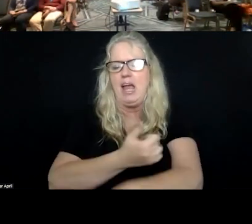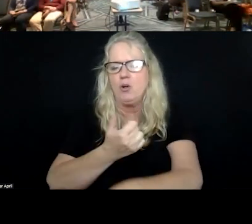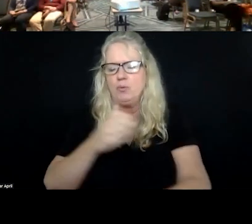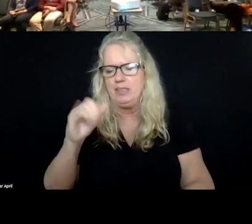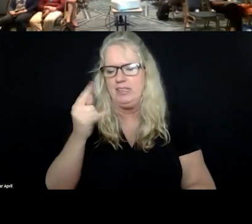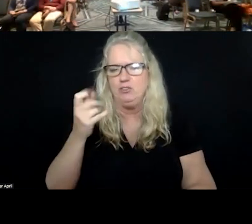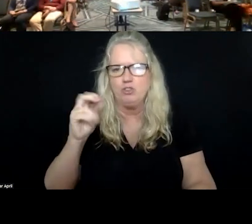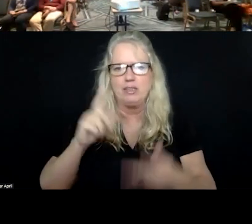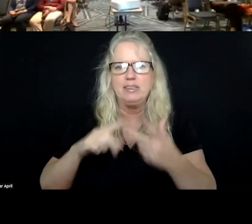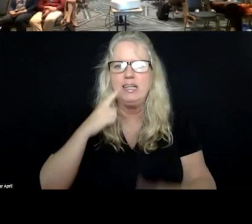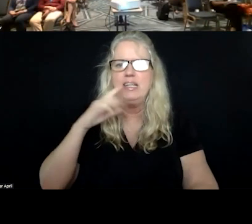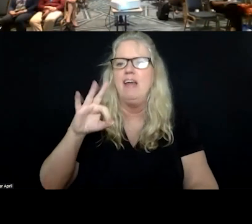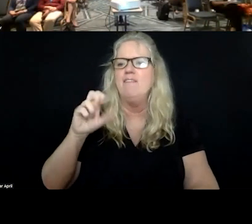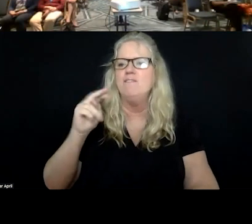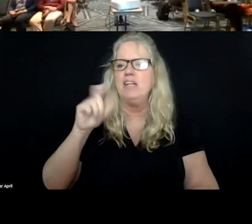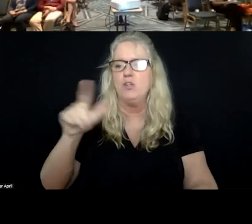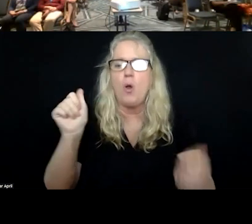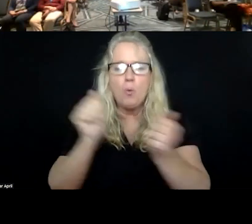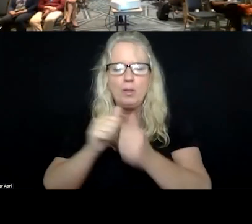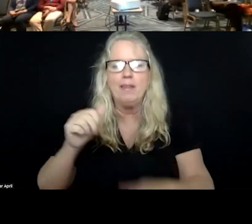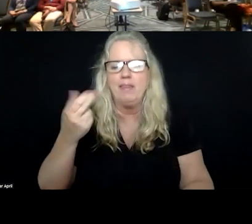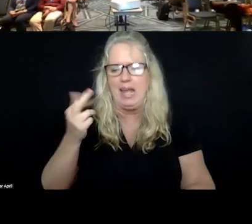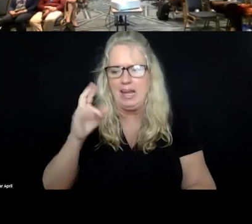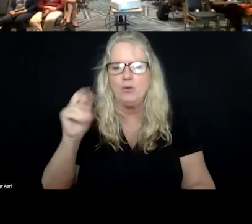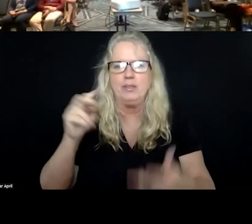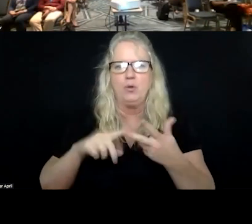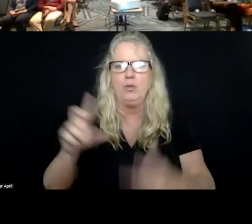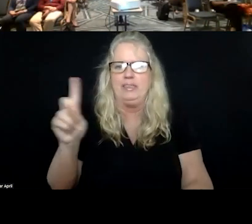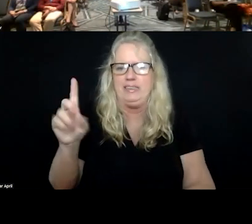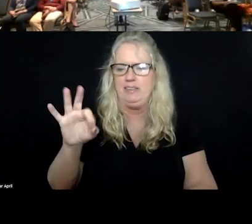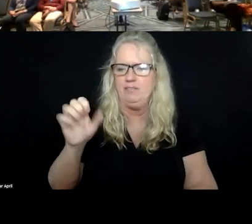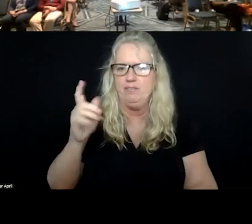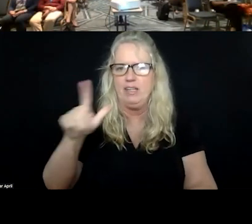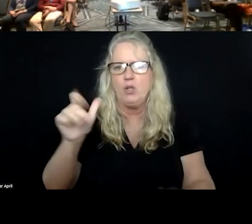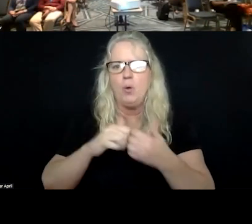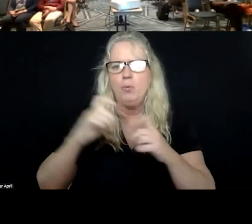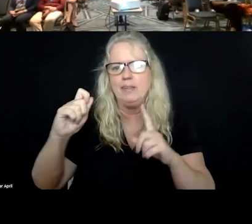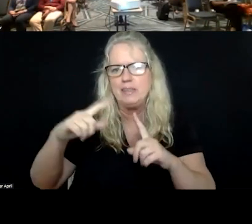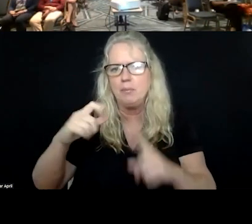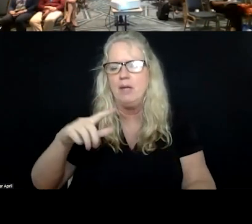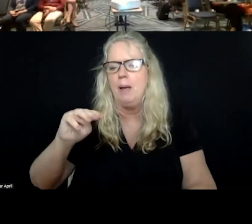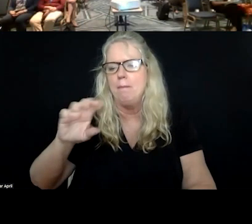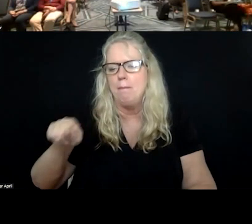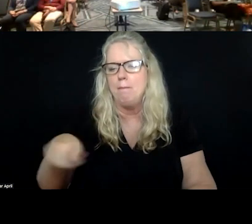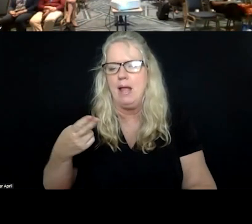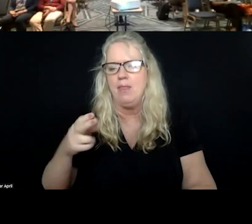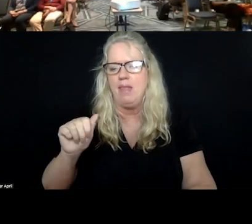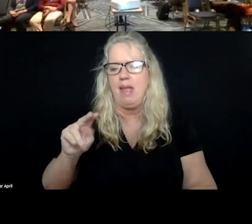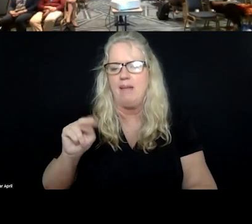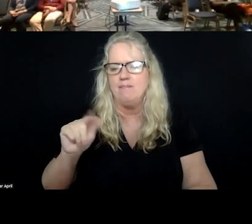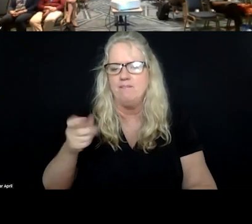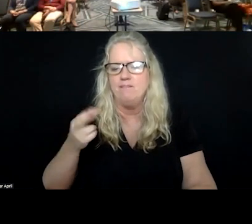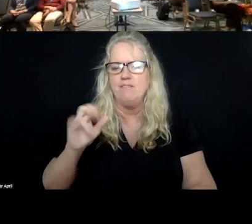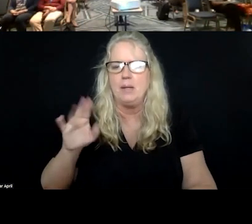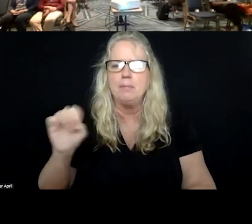C, fentanyl cut with heroin, or D, fentanyl with stimulants like methamphetamine. Sabrina,